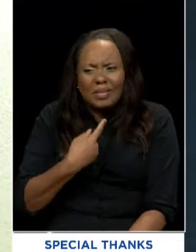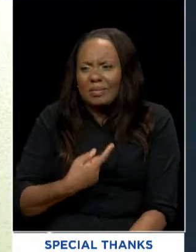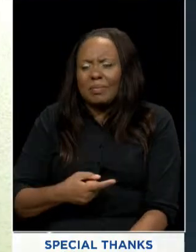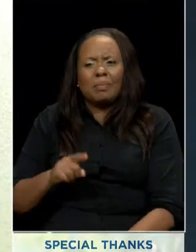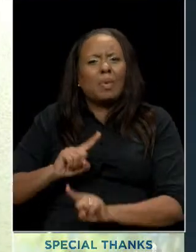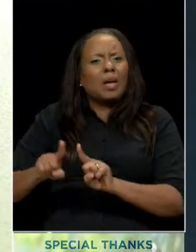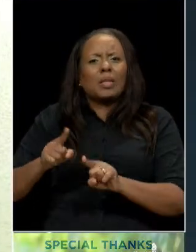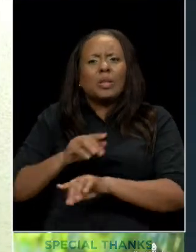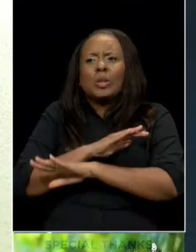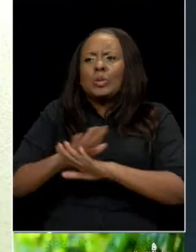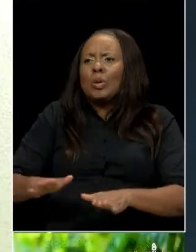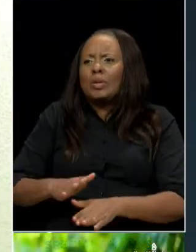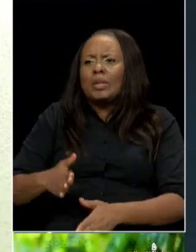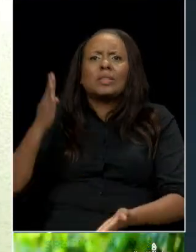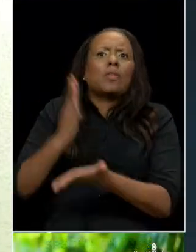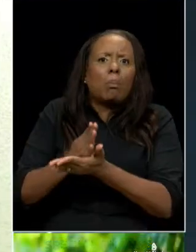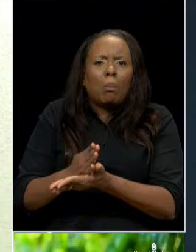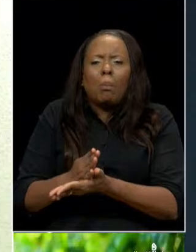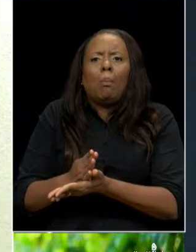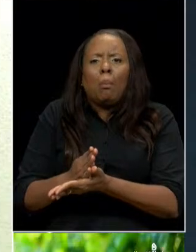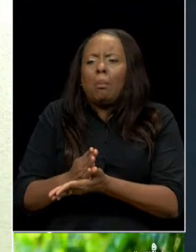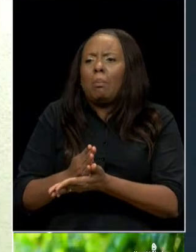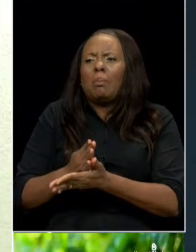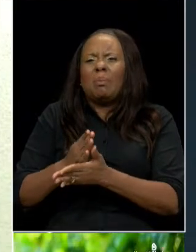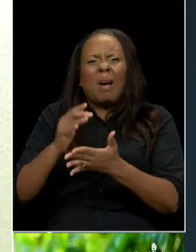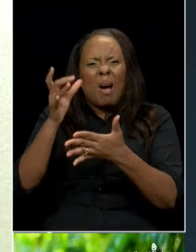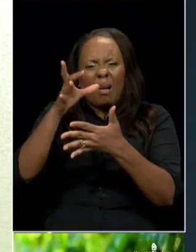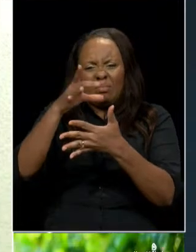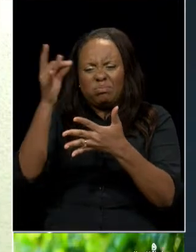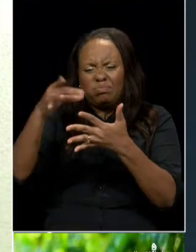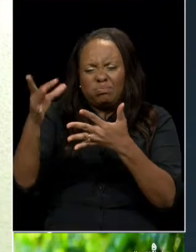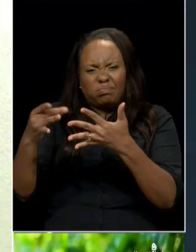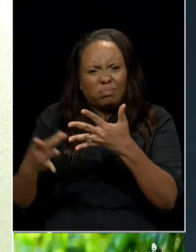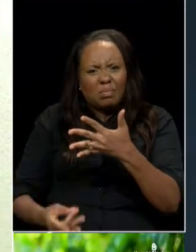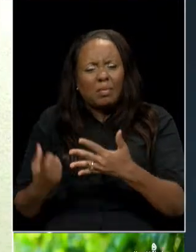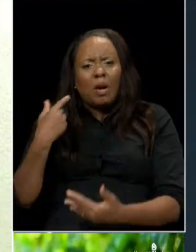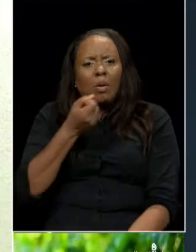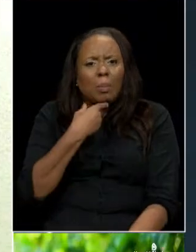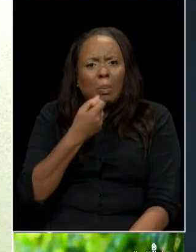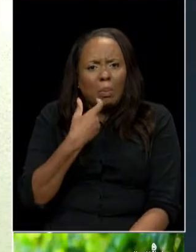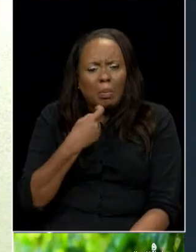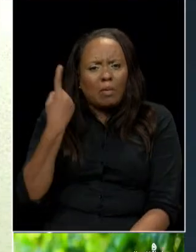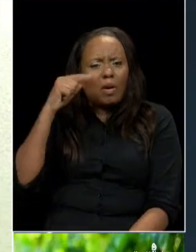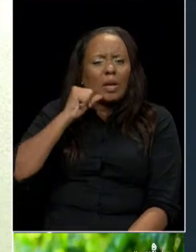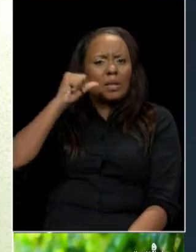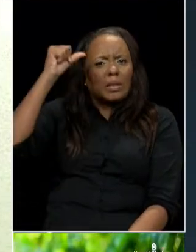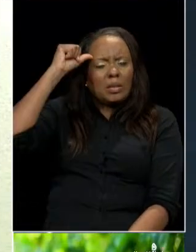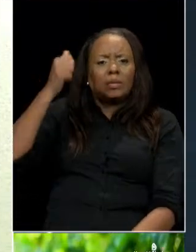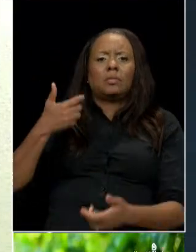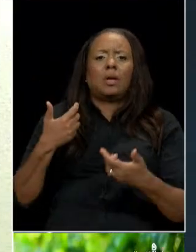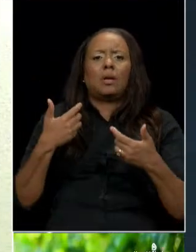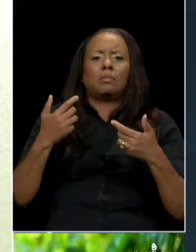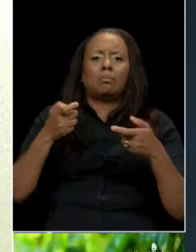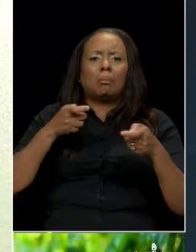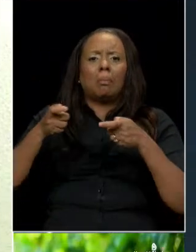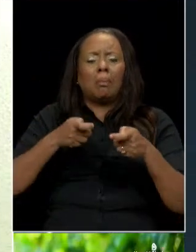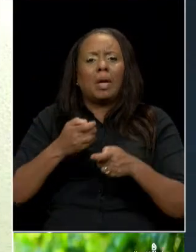there. There are several options of medications for adult onset diabetics to try to manage their blood